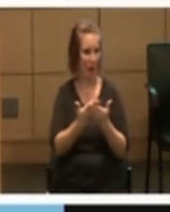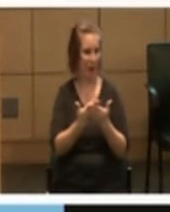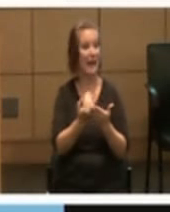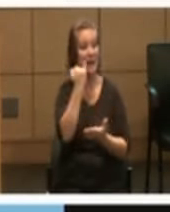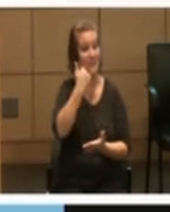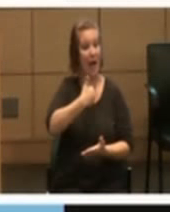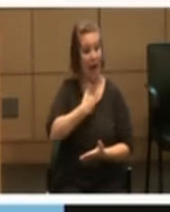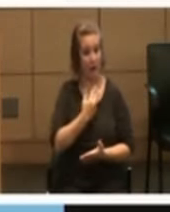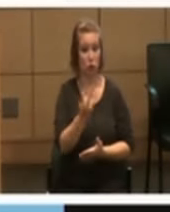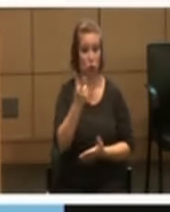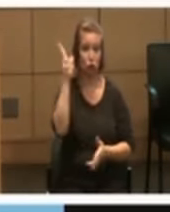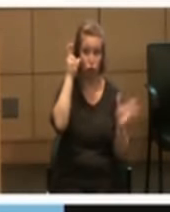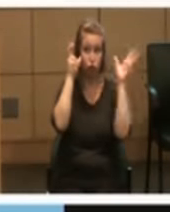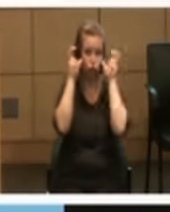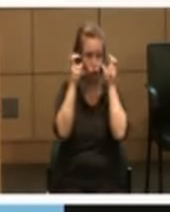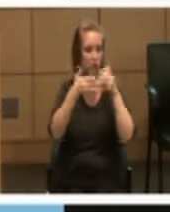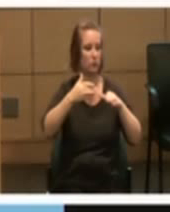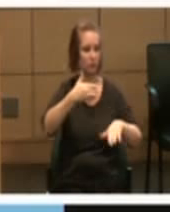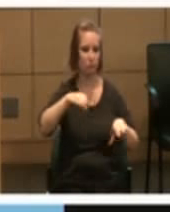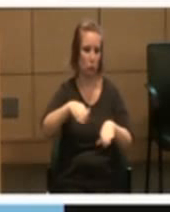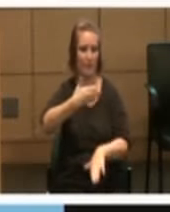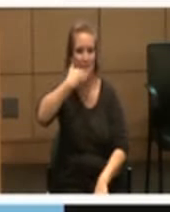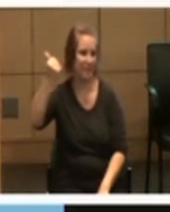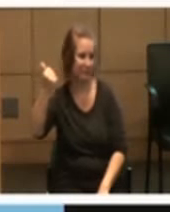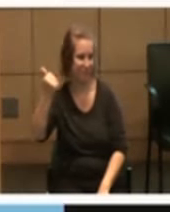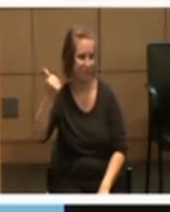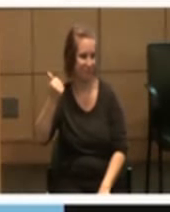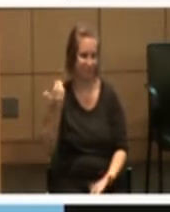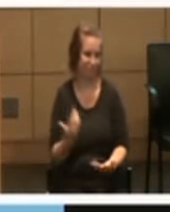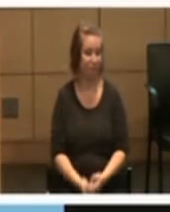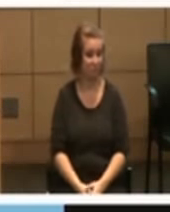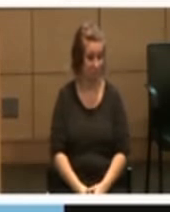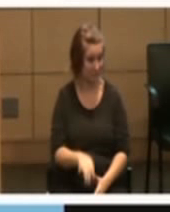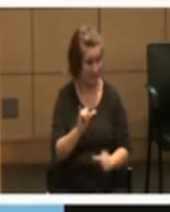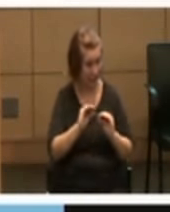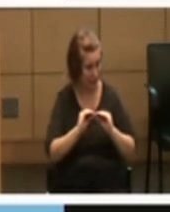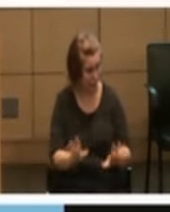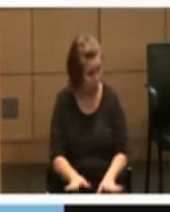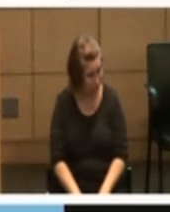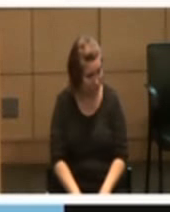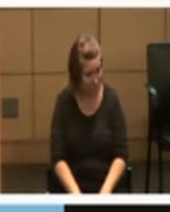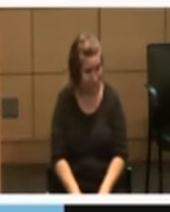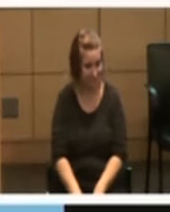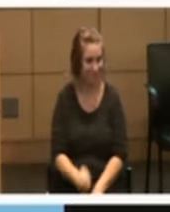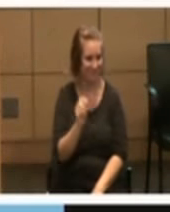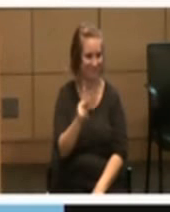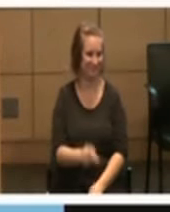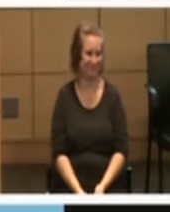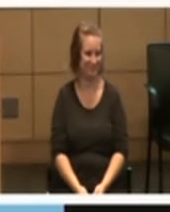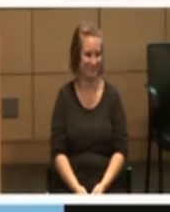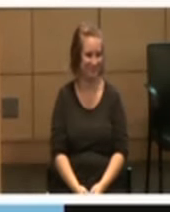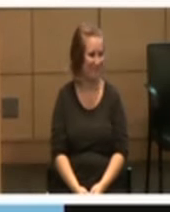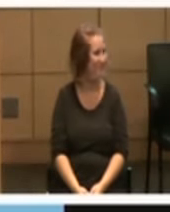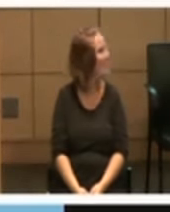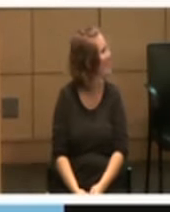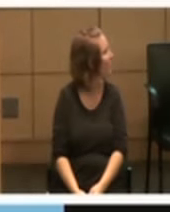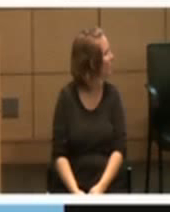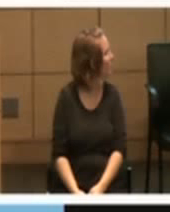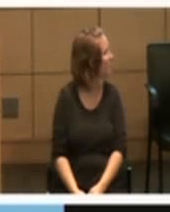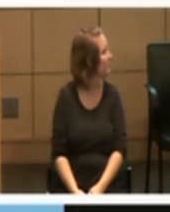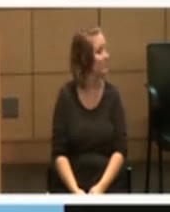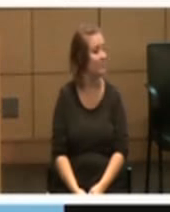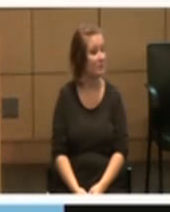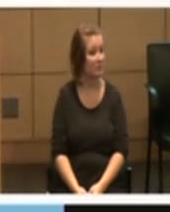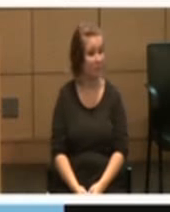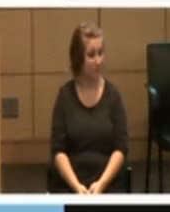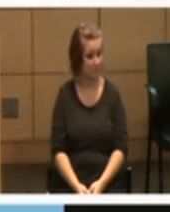two normal hearing ears. Okay? Does that make sense? Okay. So if you